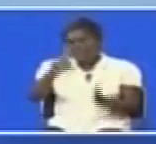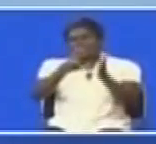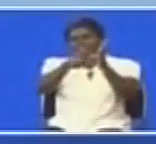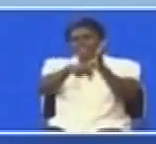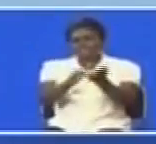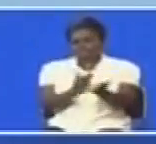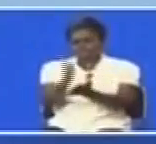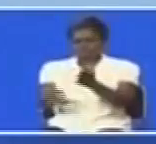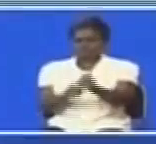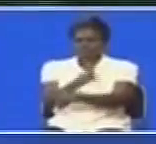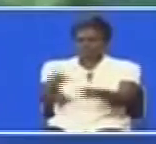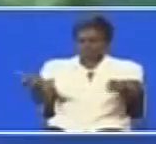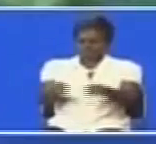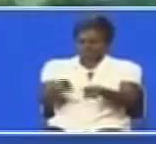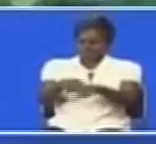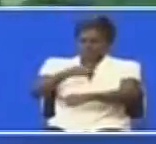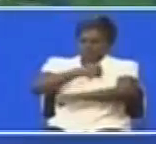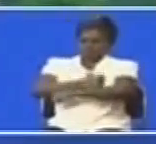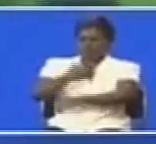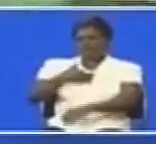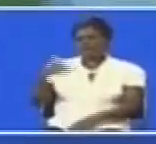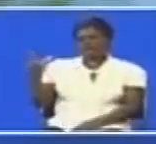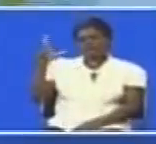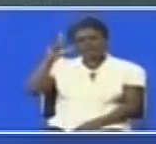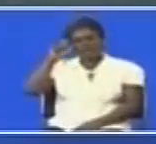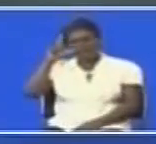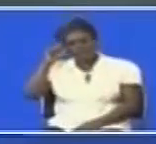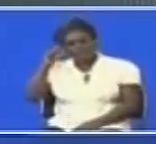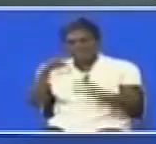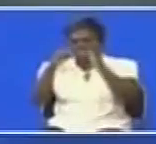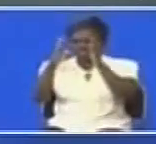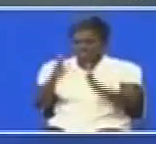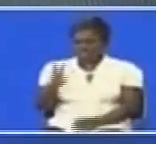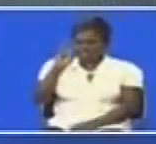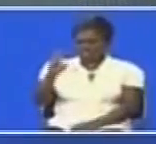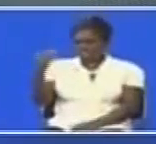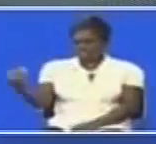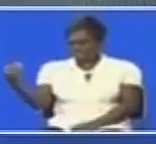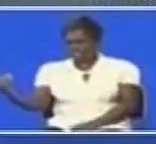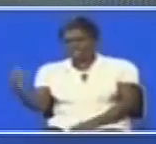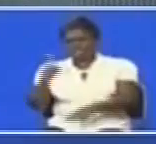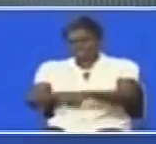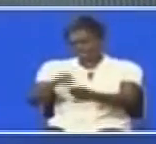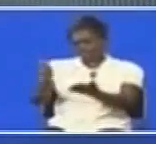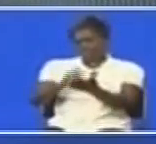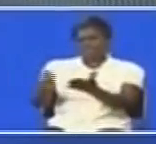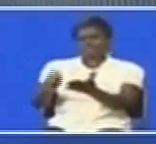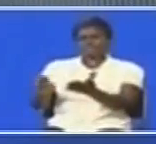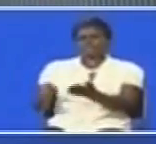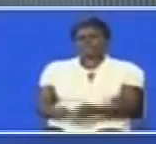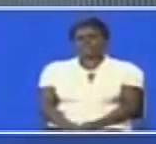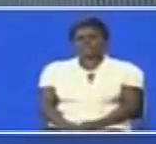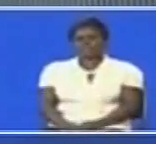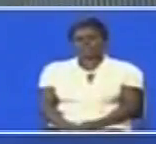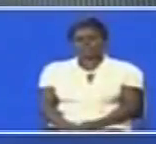form. The screen also has a camera through which a teacher can see his or her students while writing on the board. James, I